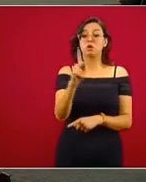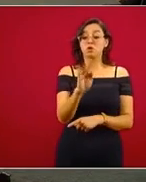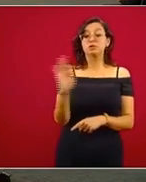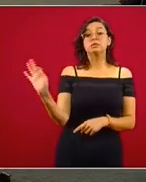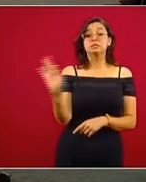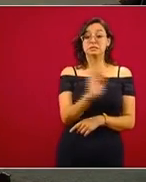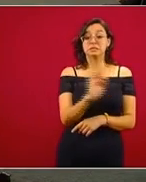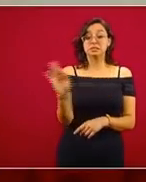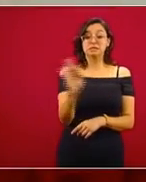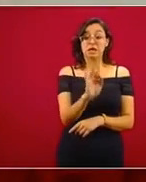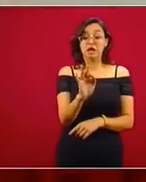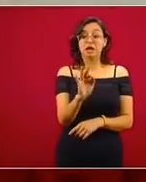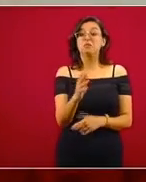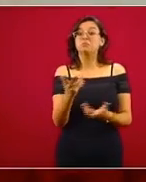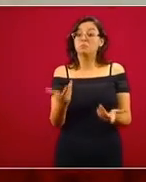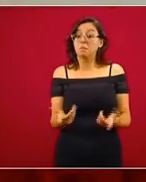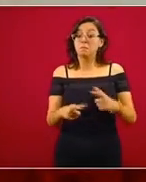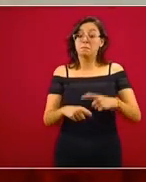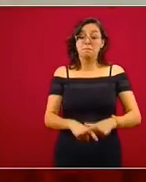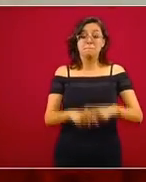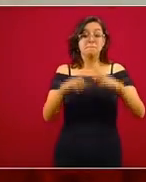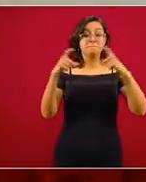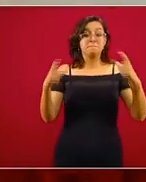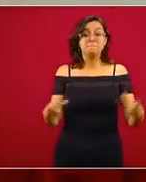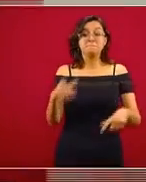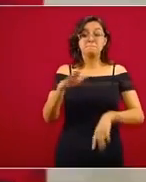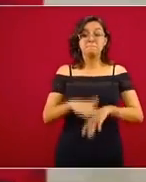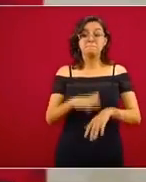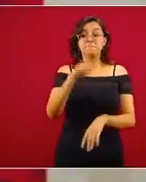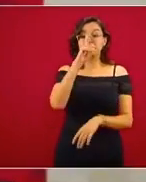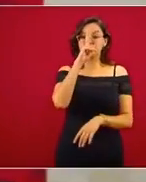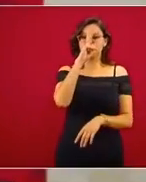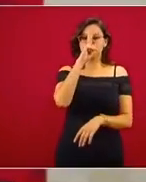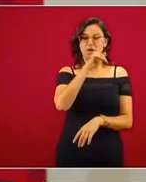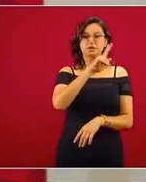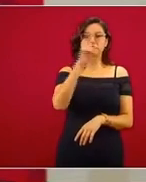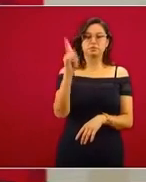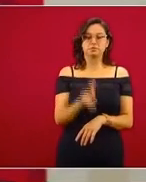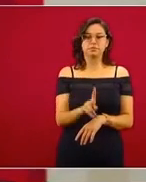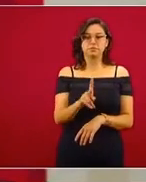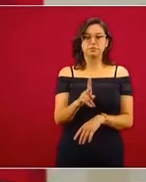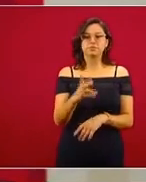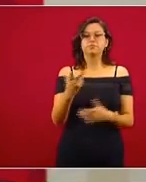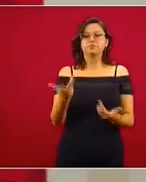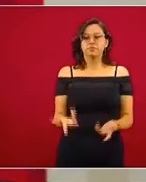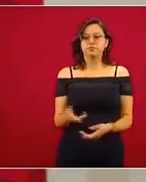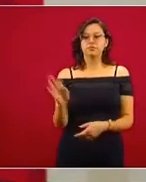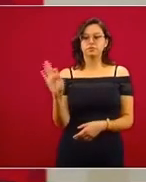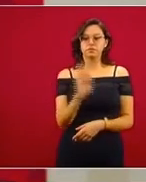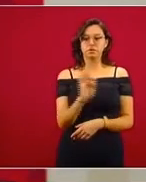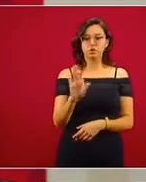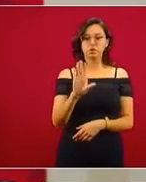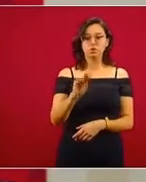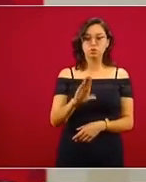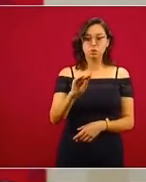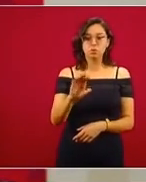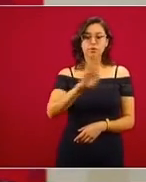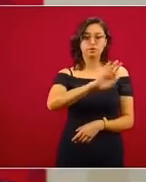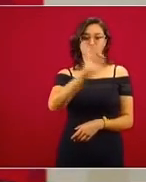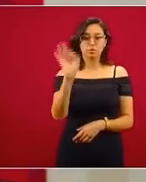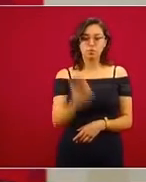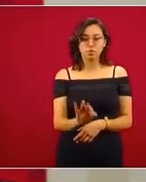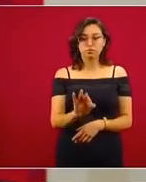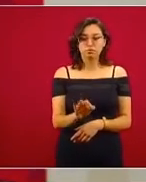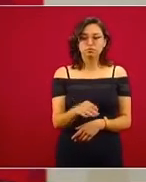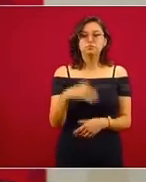un intervalo donde where tenemos we una do see situación that de probability una that we would have probabilidad de estimación 90%, del 90% and that would que